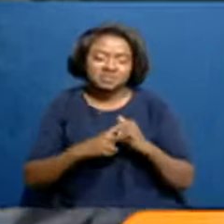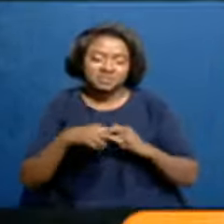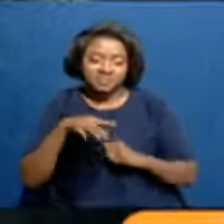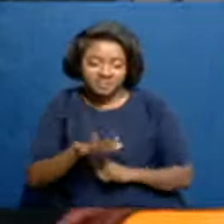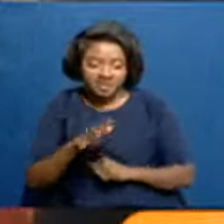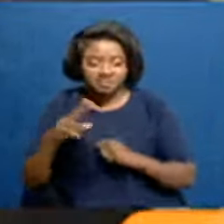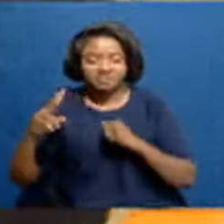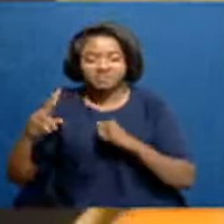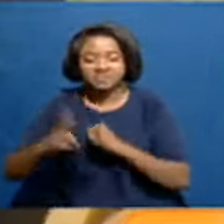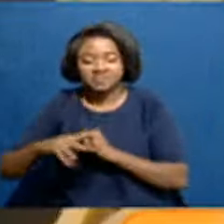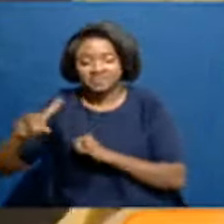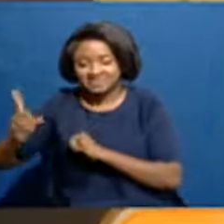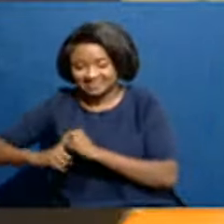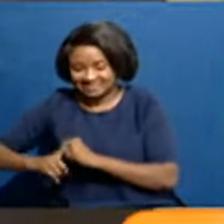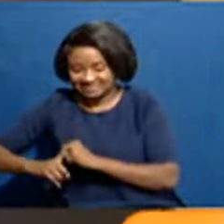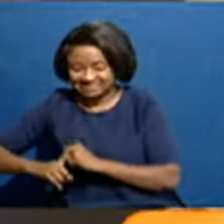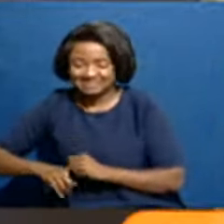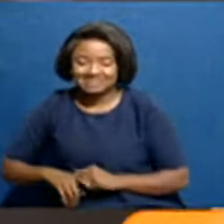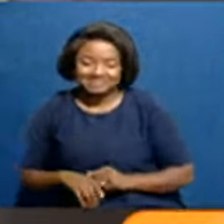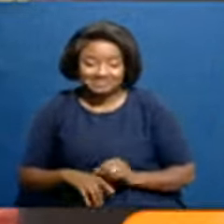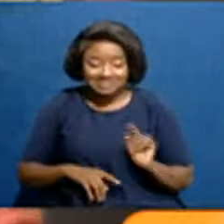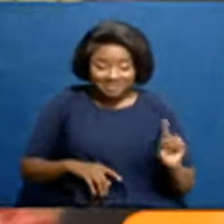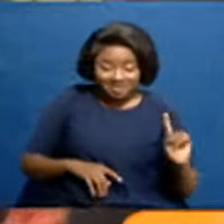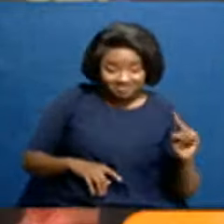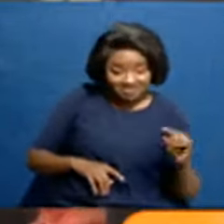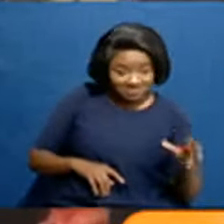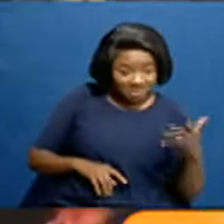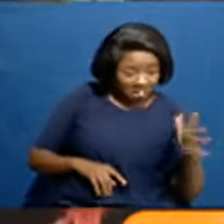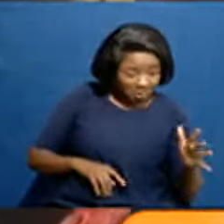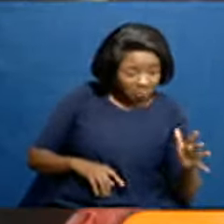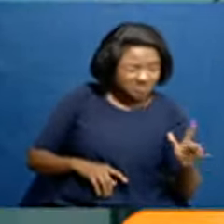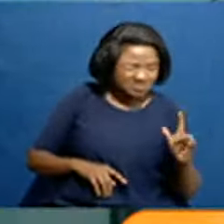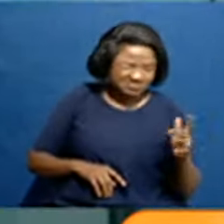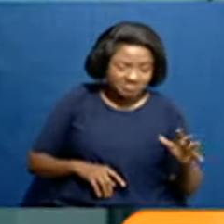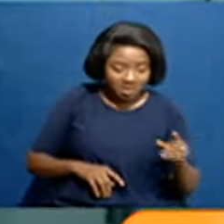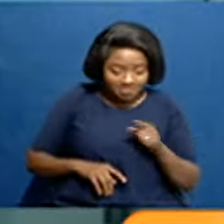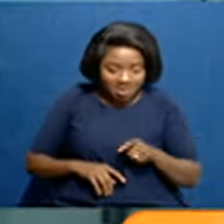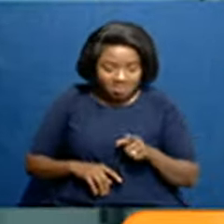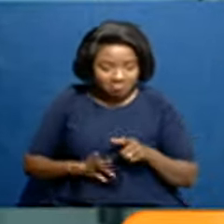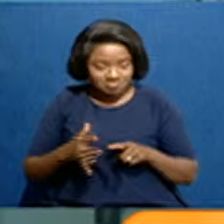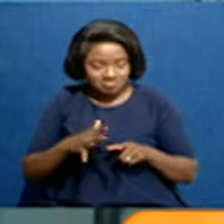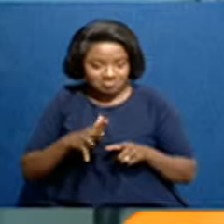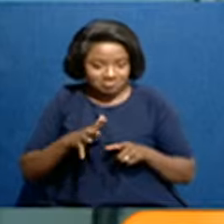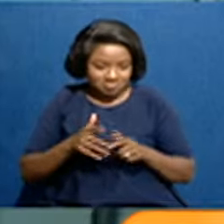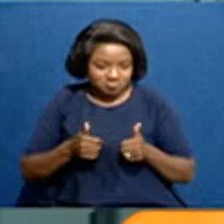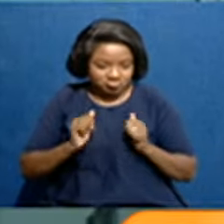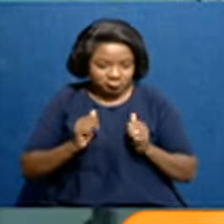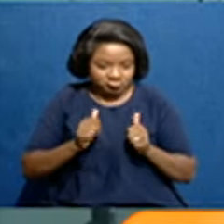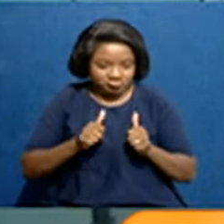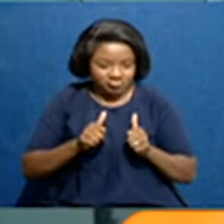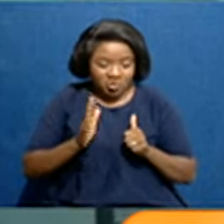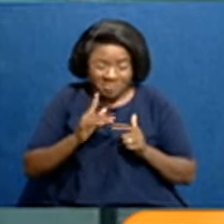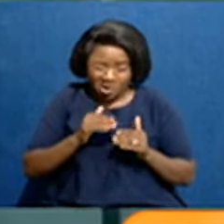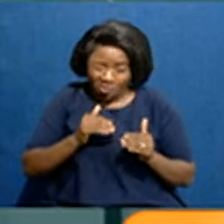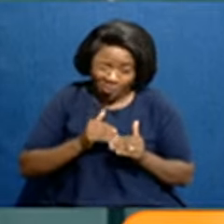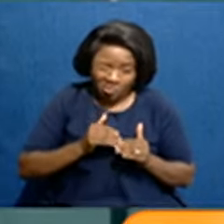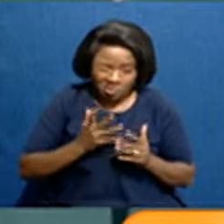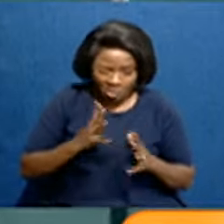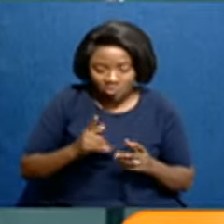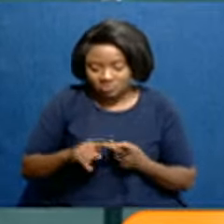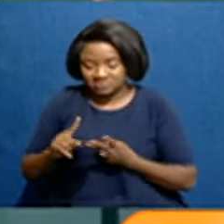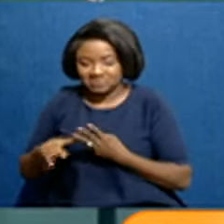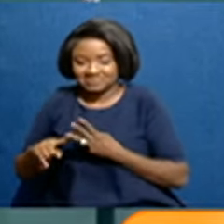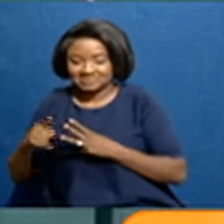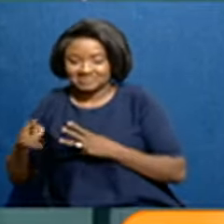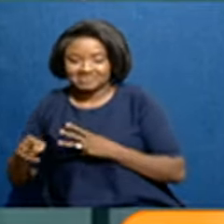after losing the first set. She had a bad start in the second set where she was on the verge of losing with